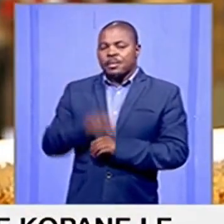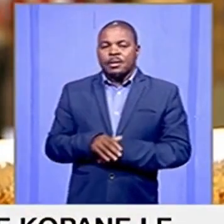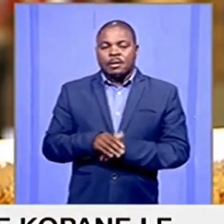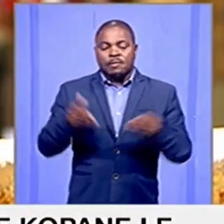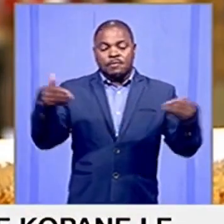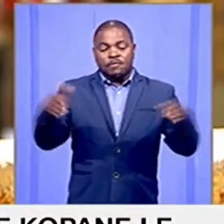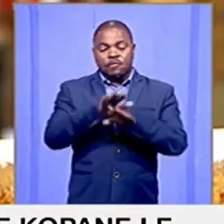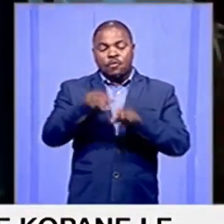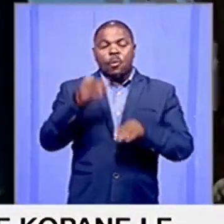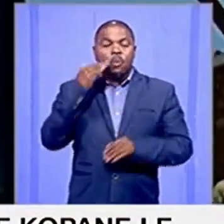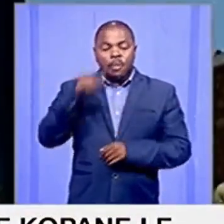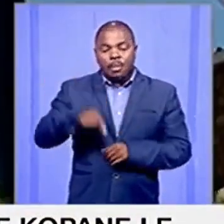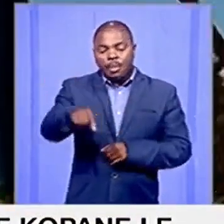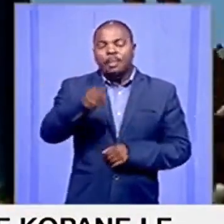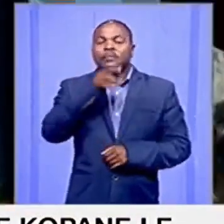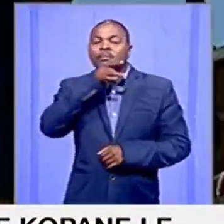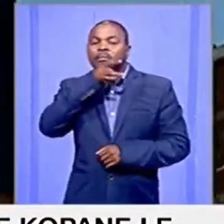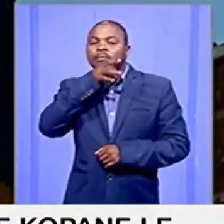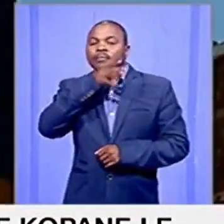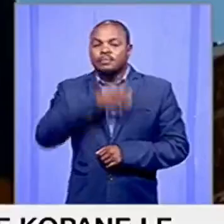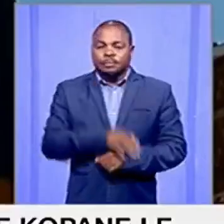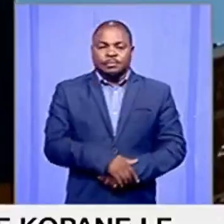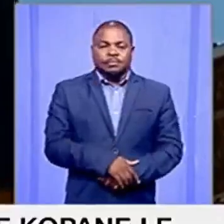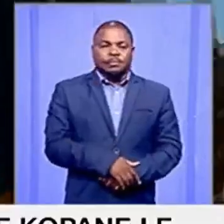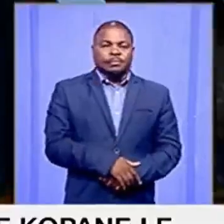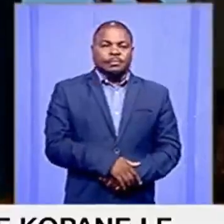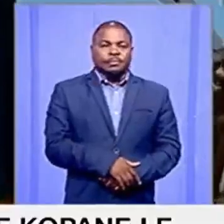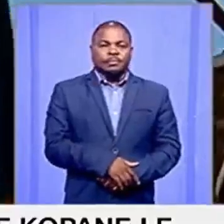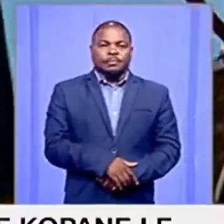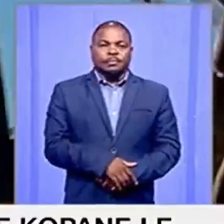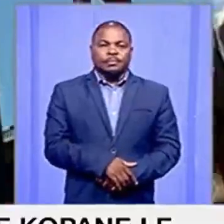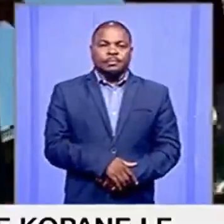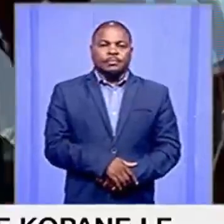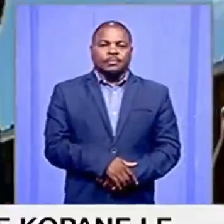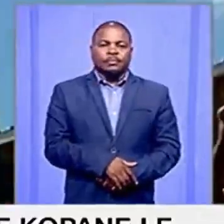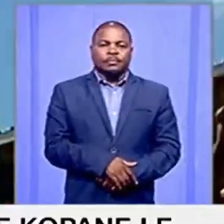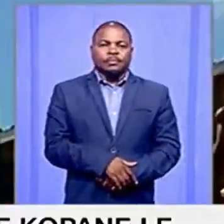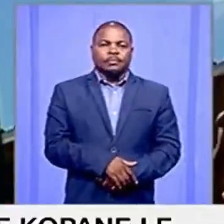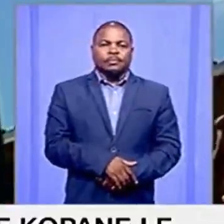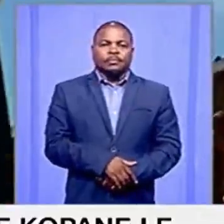tsenelwa ka lamatlhatso. Ke katlegonyone wa dikgang tsa SABC Grobbersdaal.